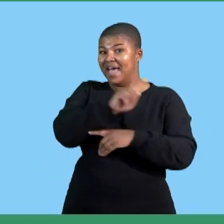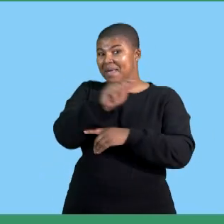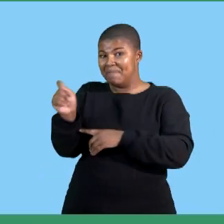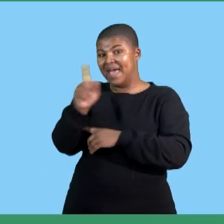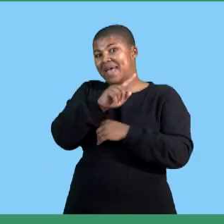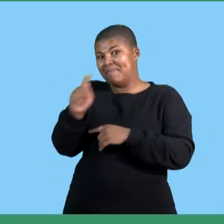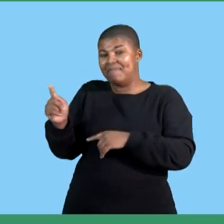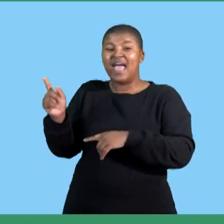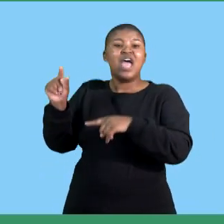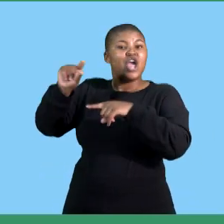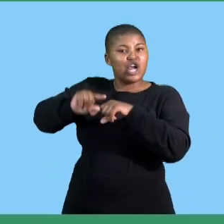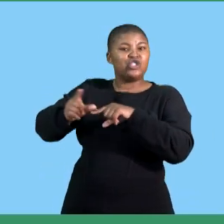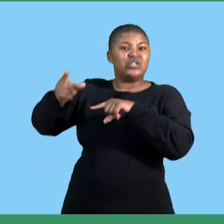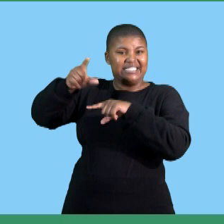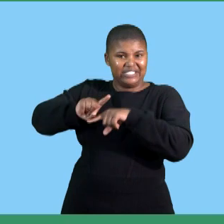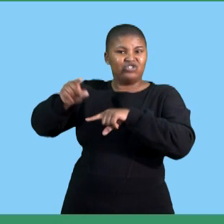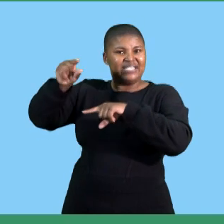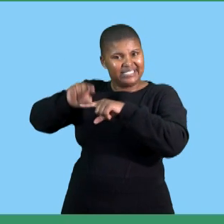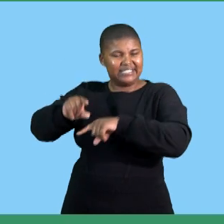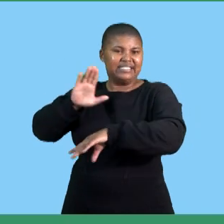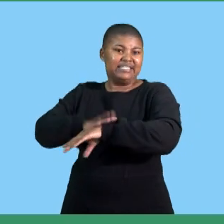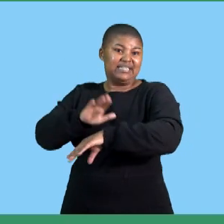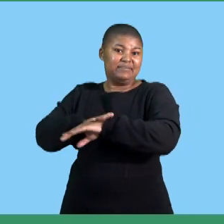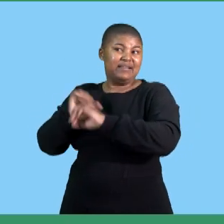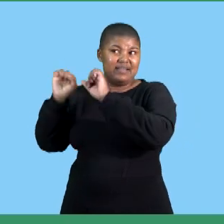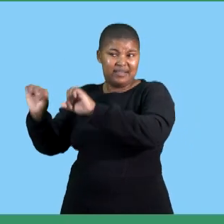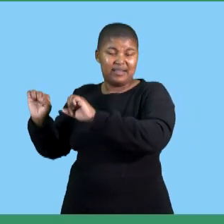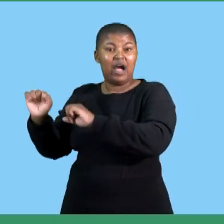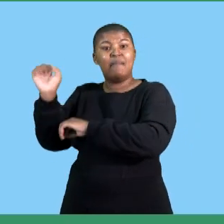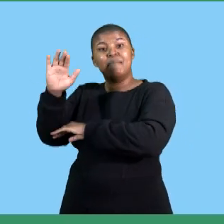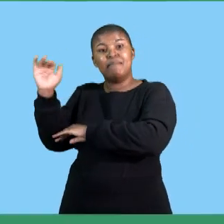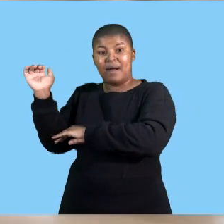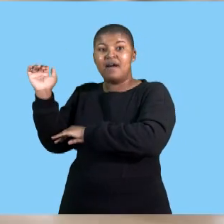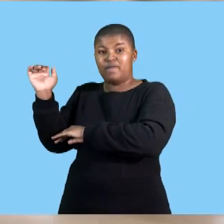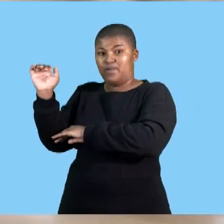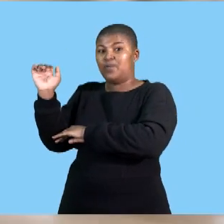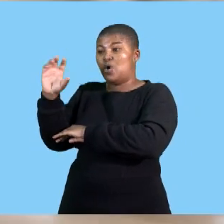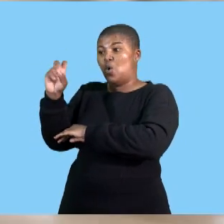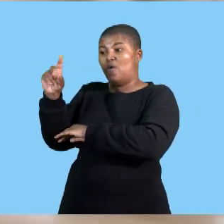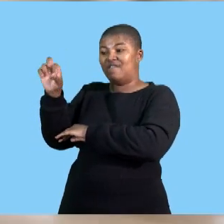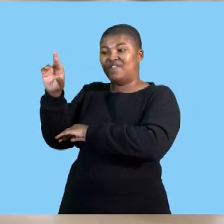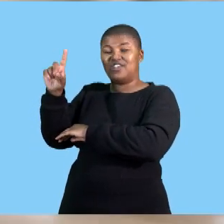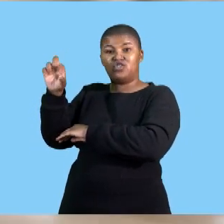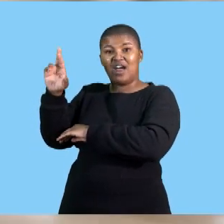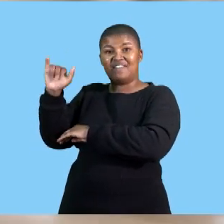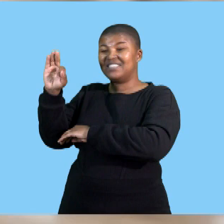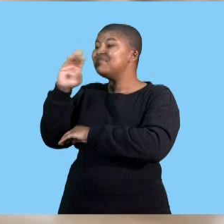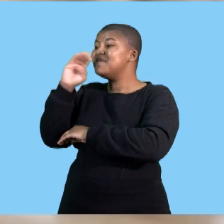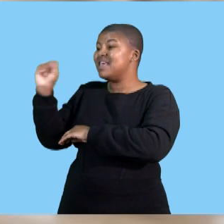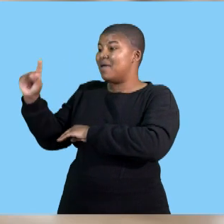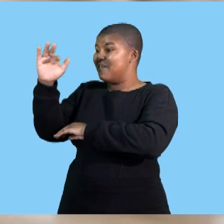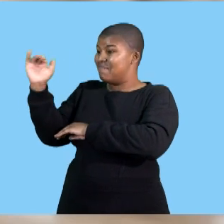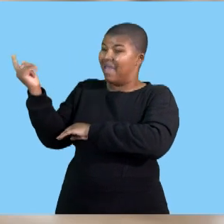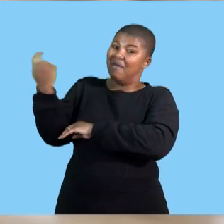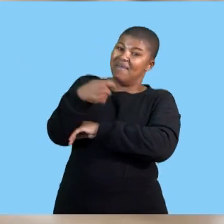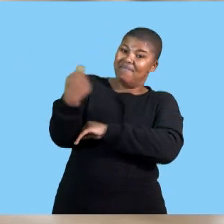period they have withdrawn. So obviously, it's not just free of charge. You are going to pay interest on the money that you